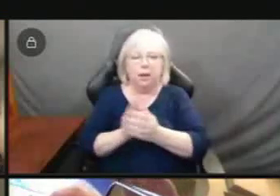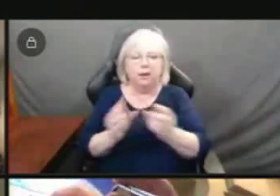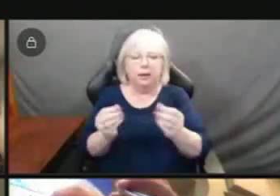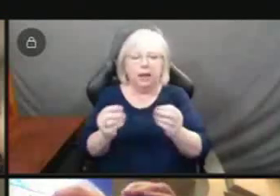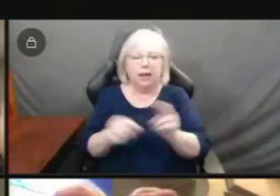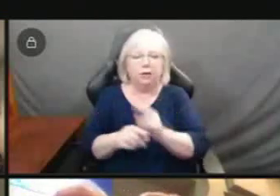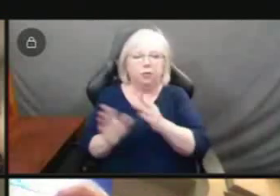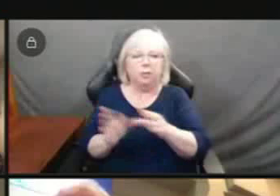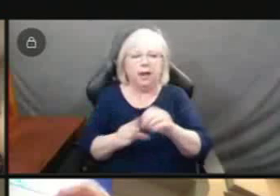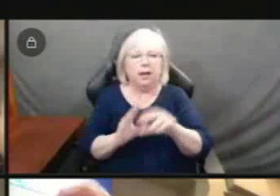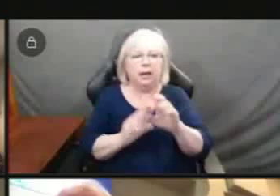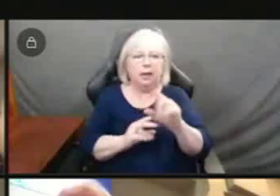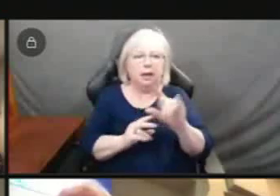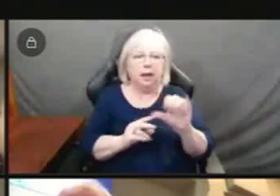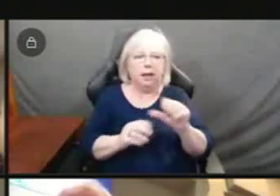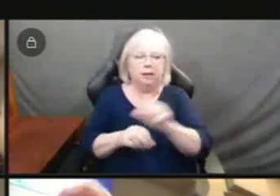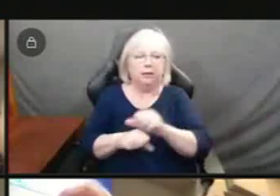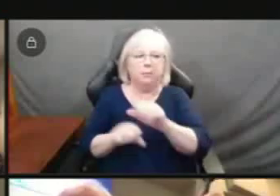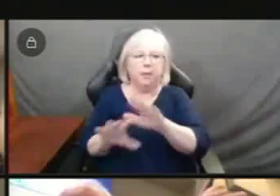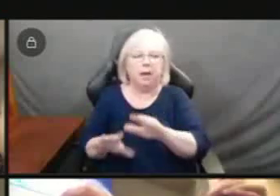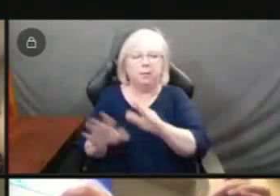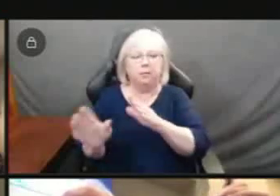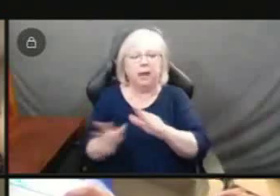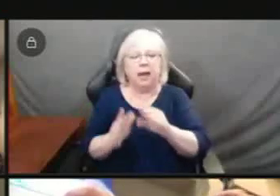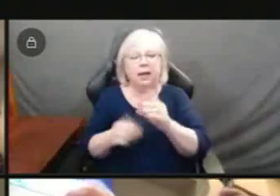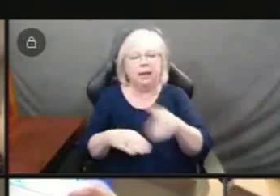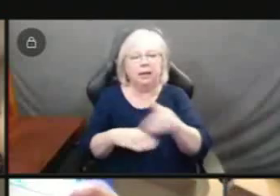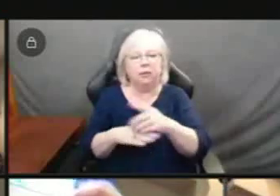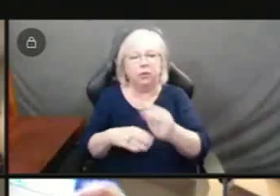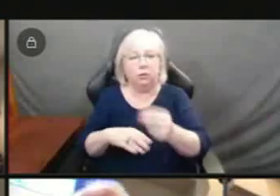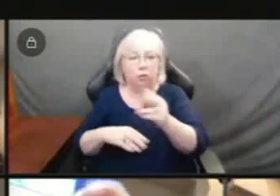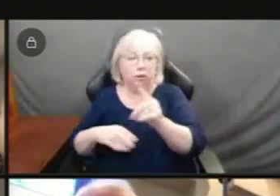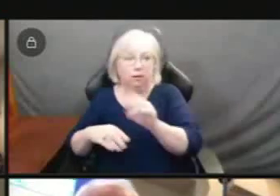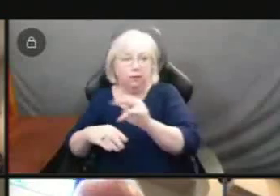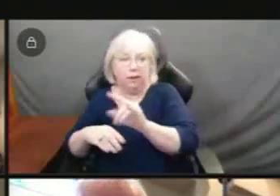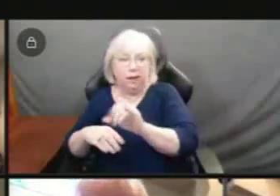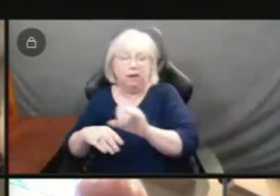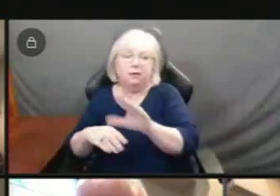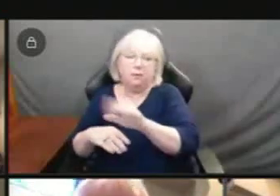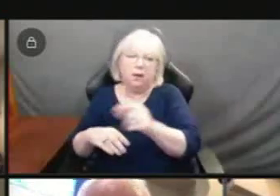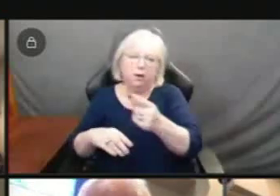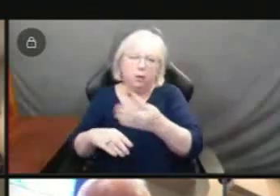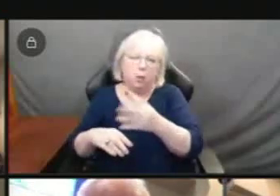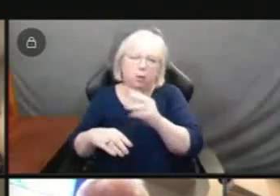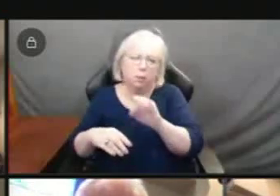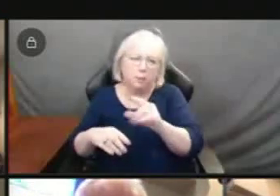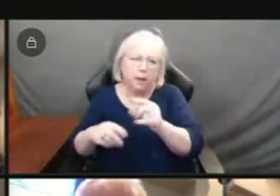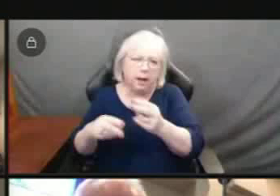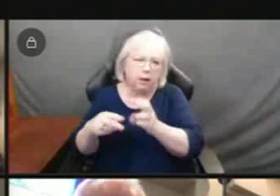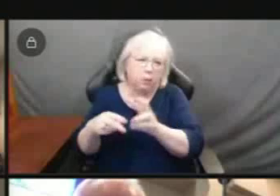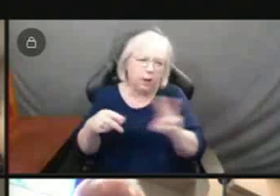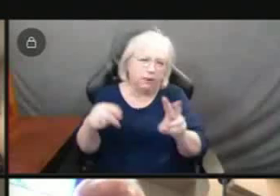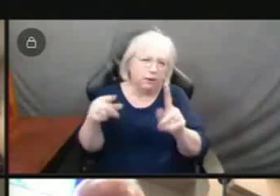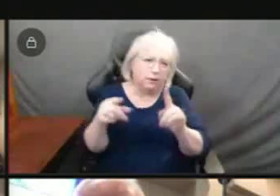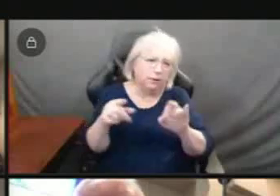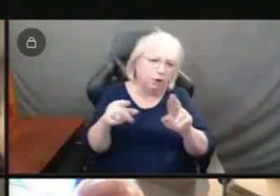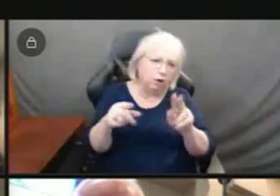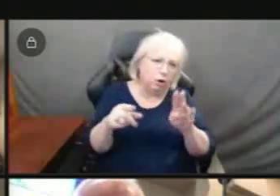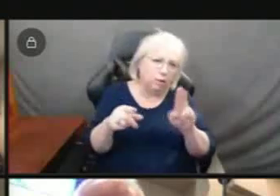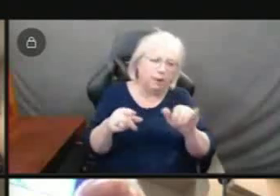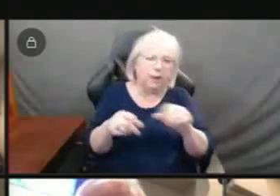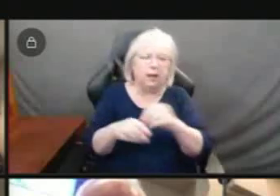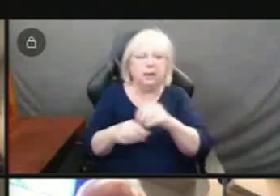plan in the Ellis Mountain Planning District on the north side of Canis Road, approximately a quarter mile northwest of Kirby Road in the City of Little Rock,